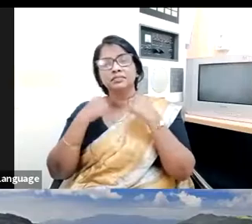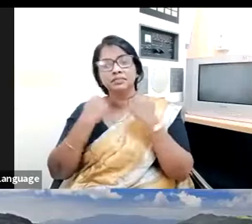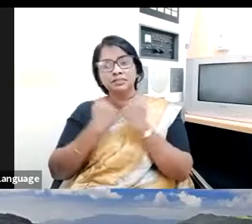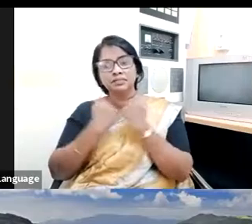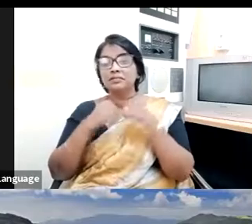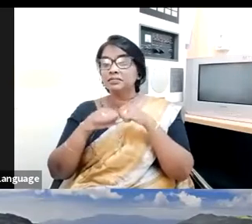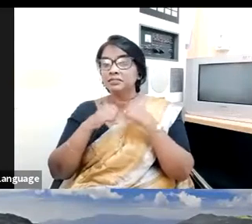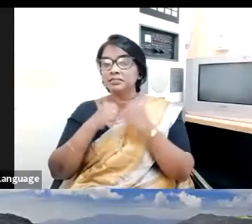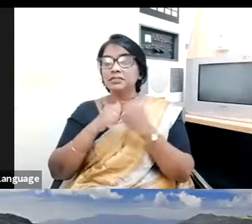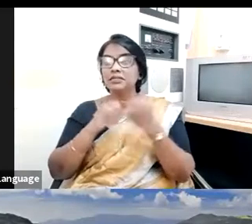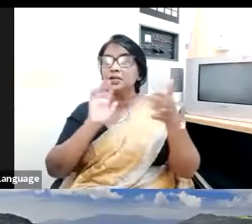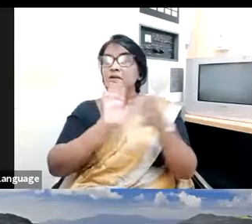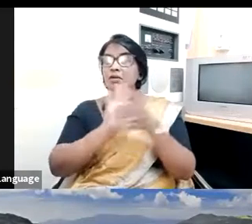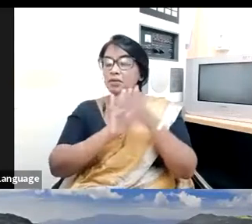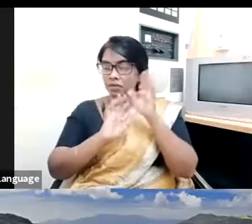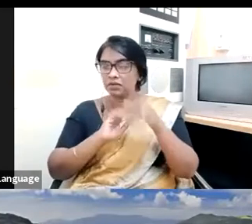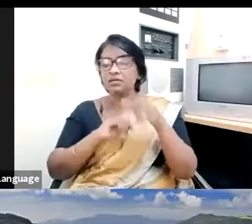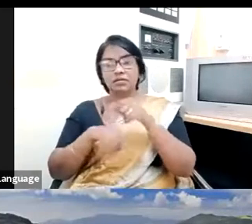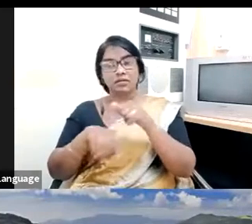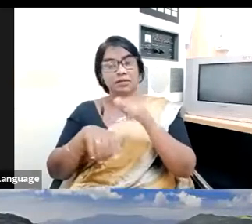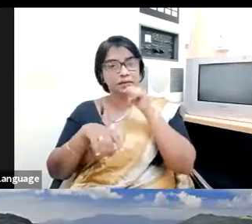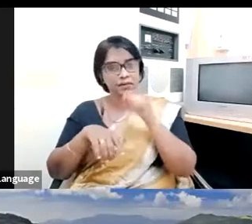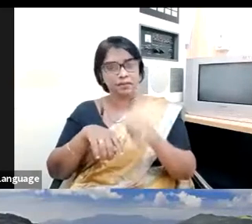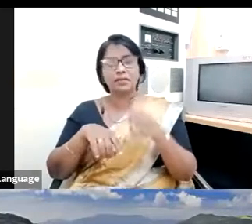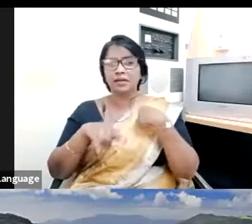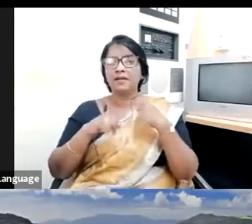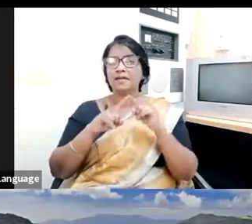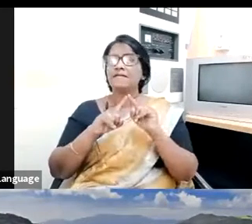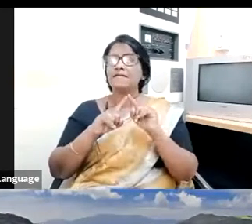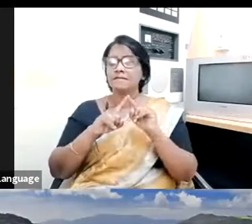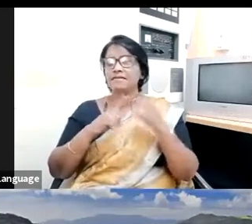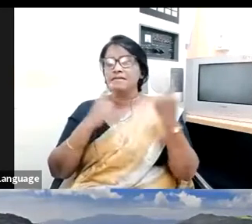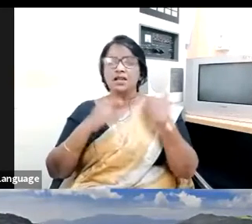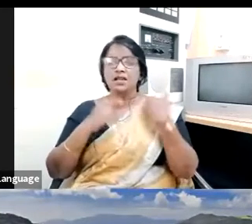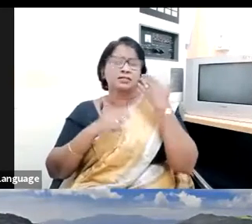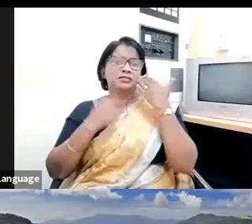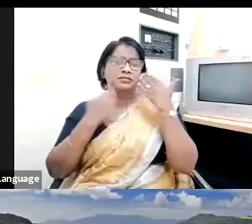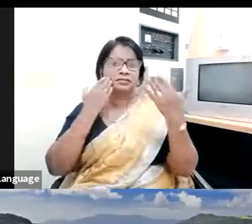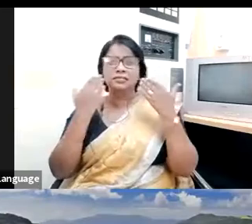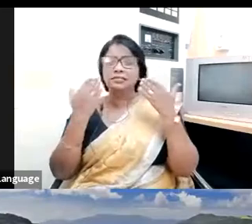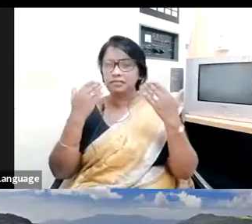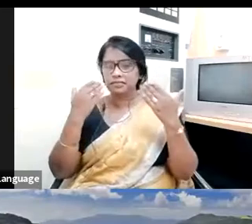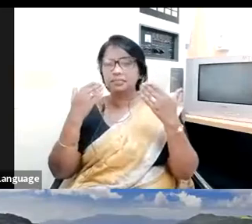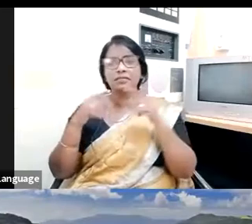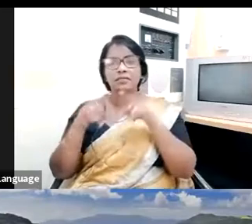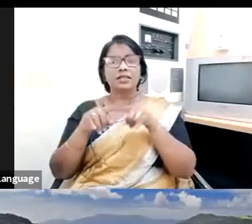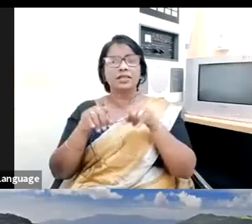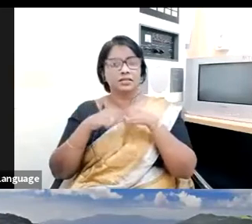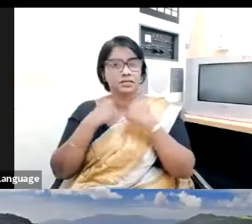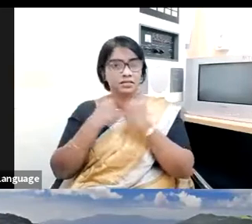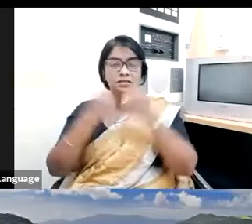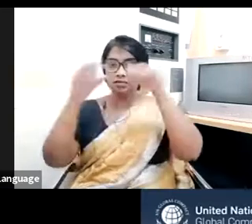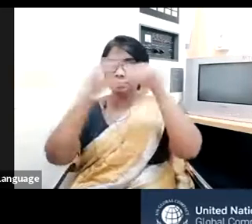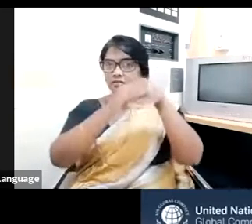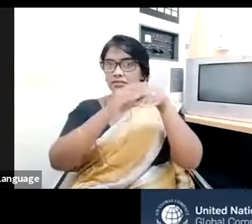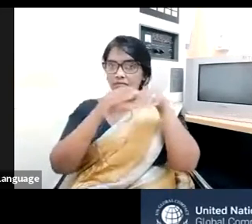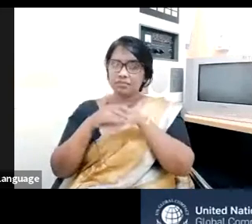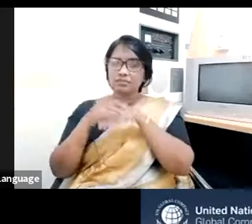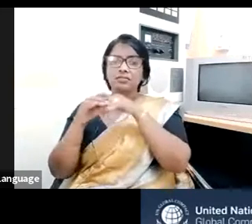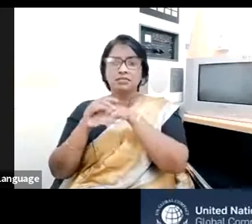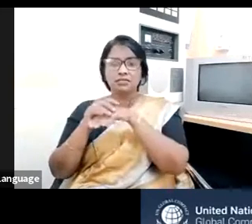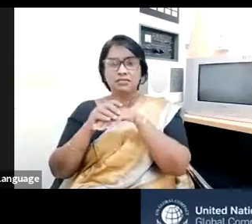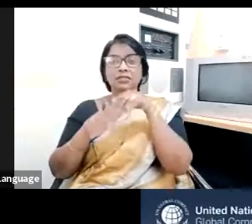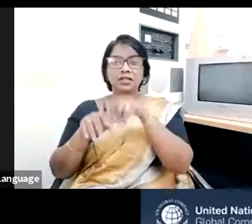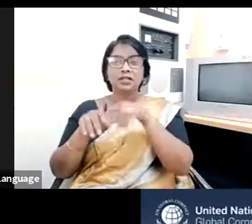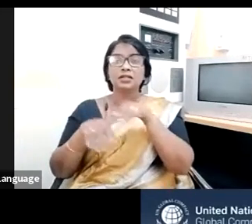definite shift from corporate social responsibility to shared value. So basically, we are seeing